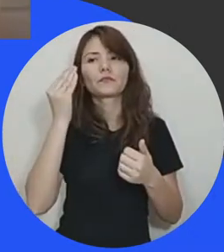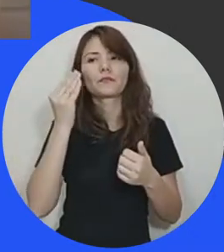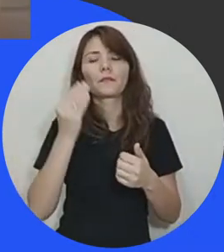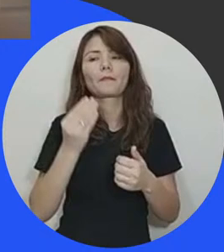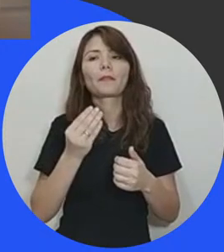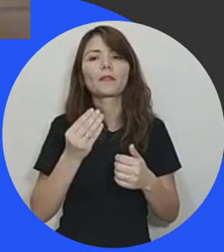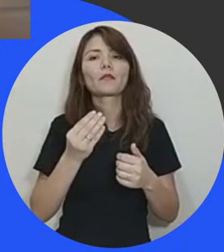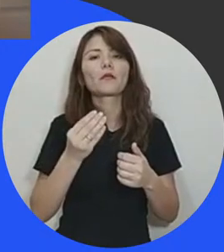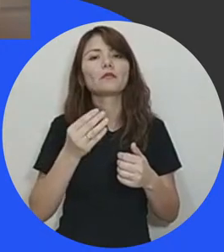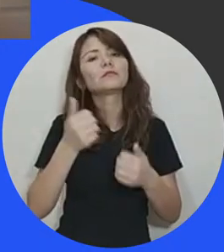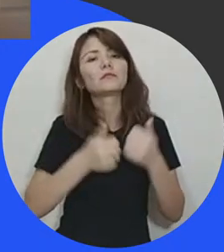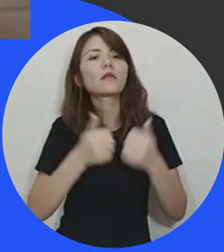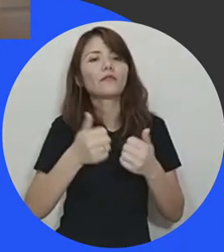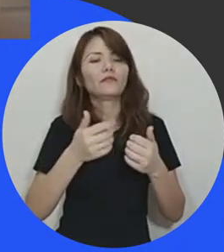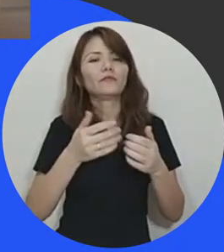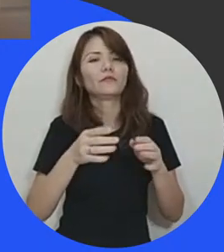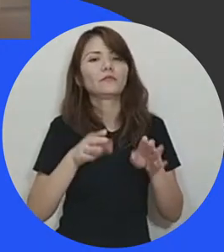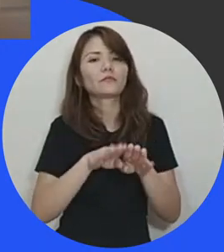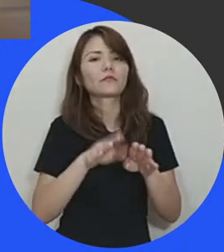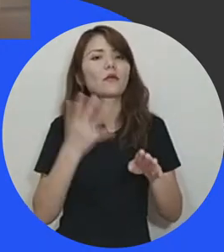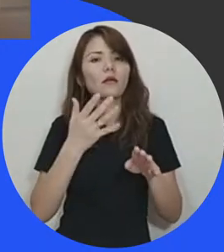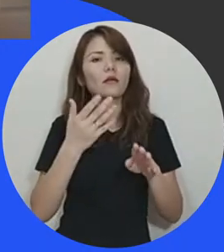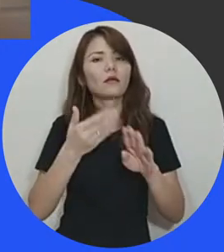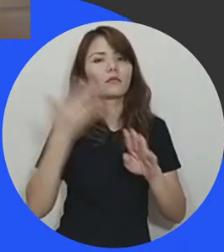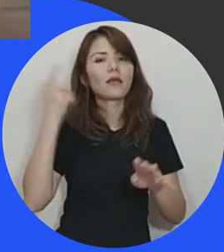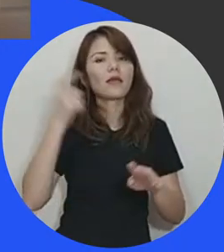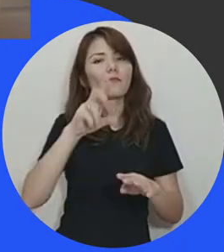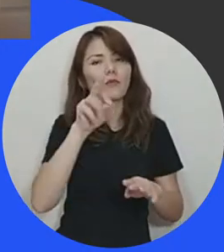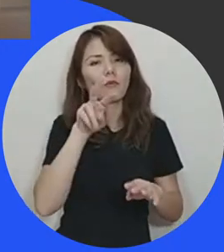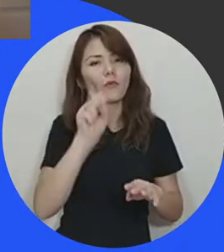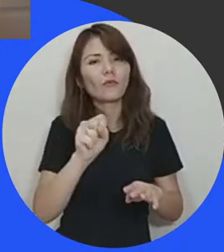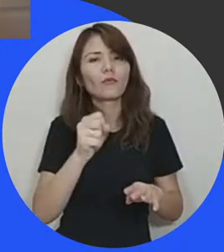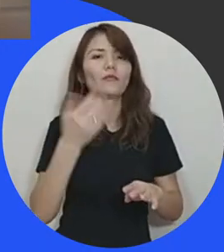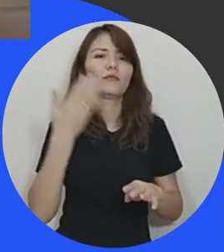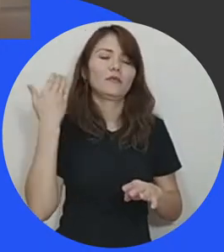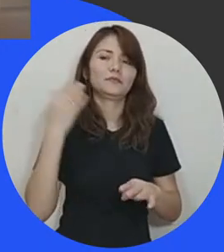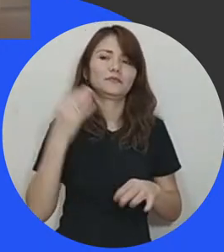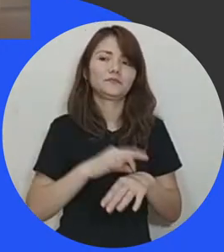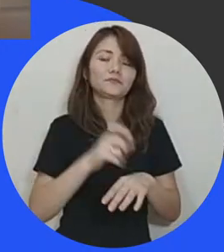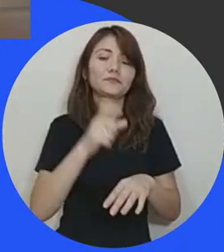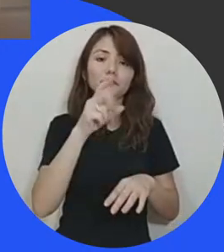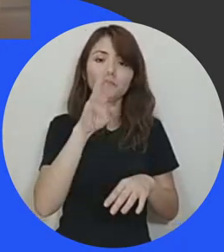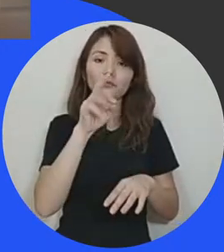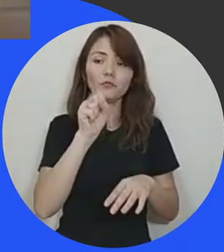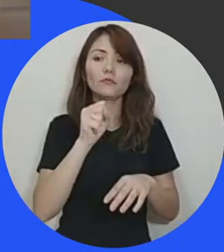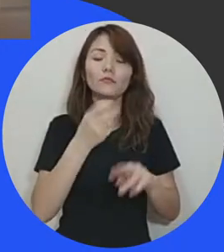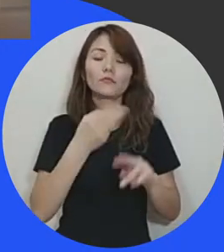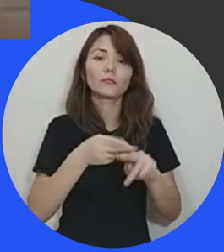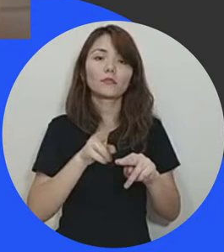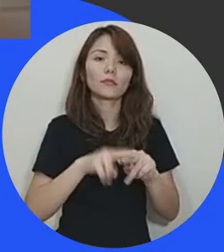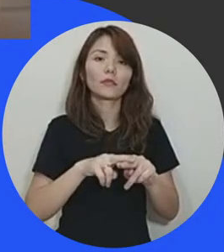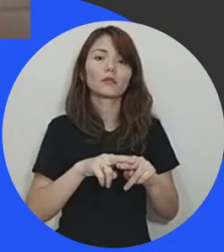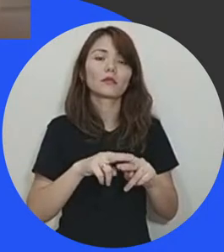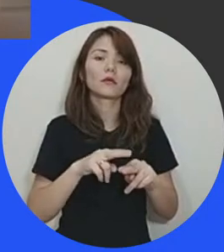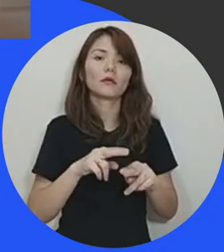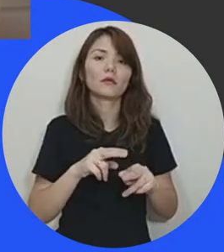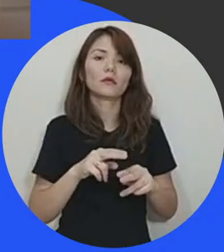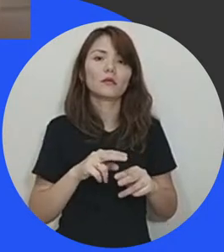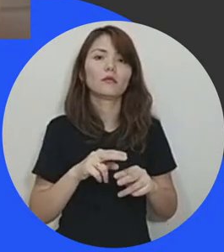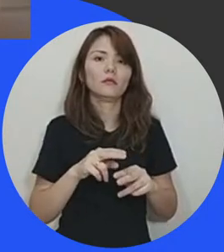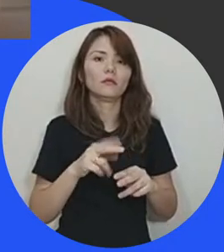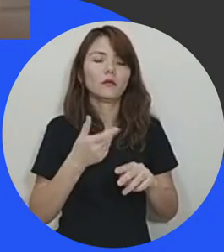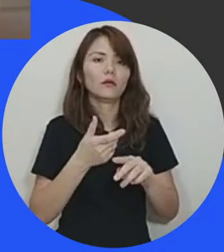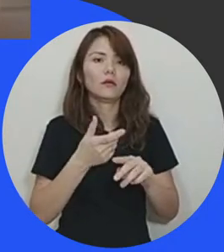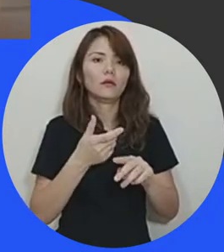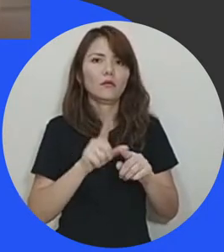So Ebola is a sort of the extreme case in terms of mortality and actually the its